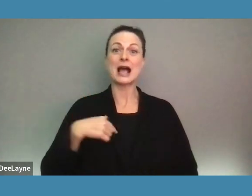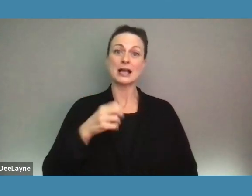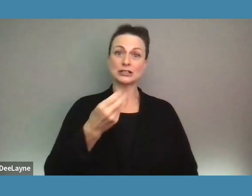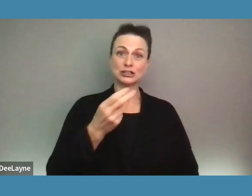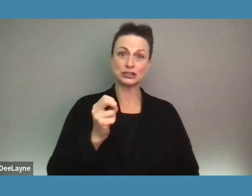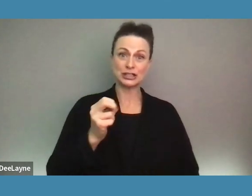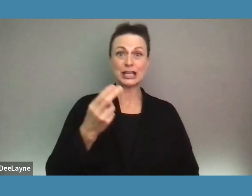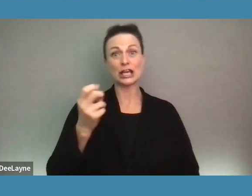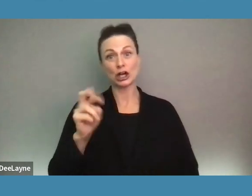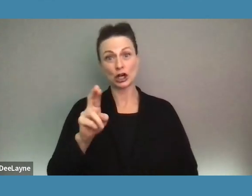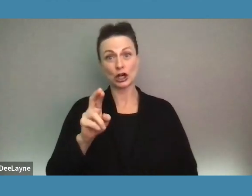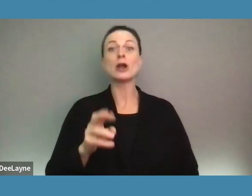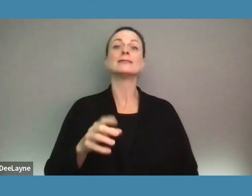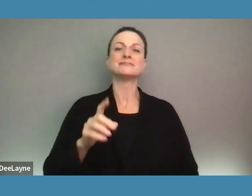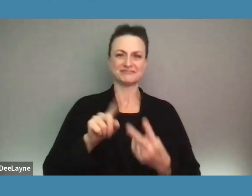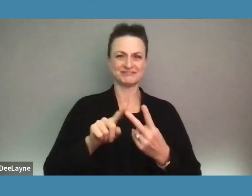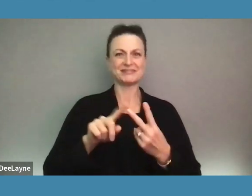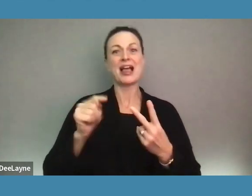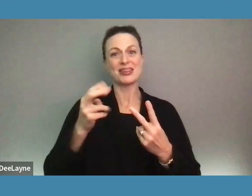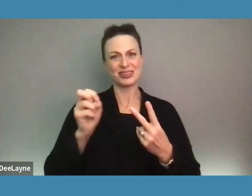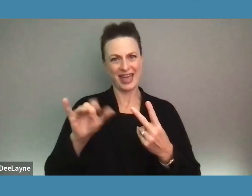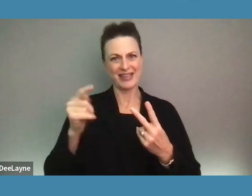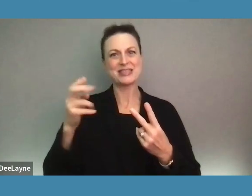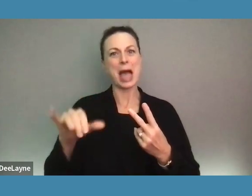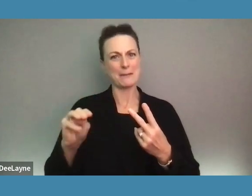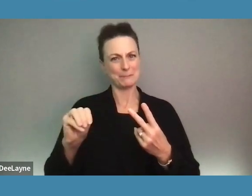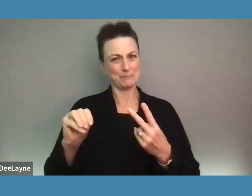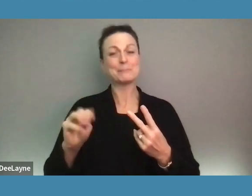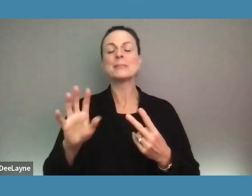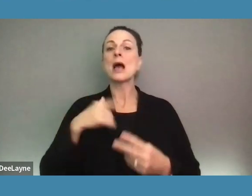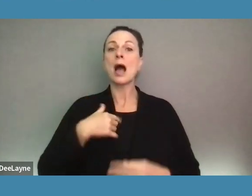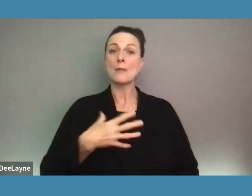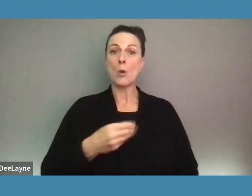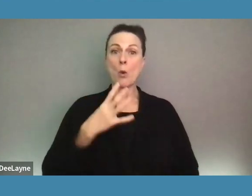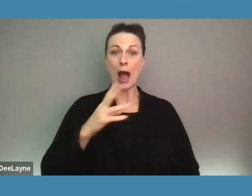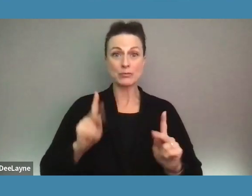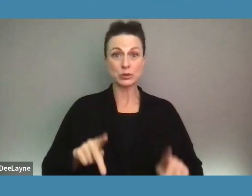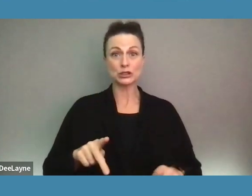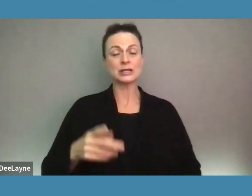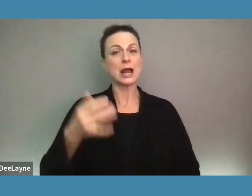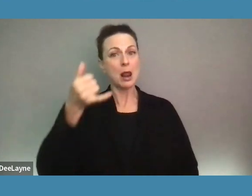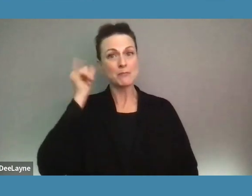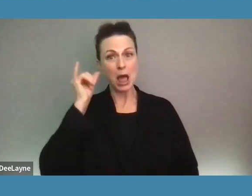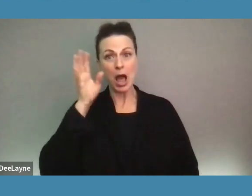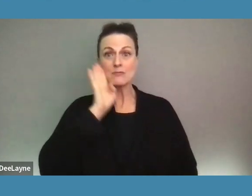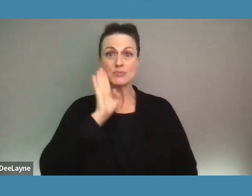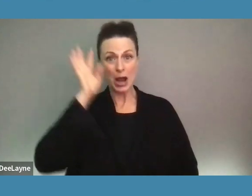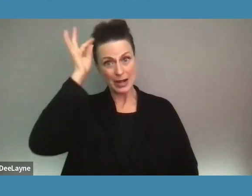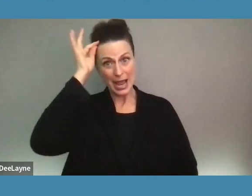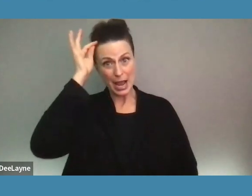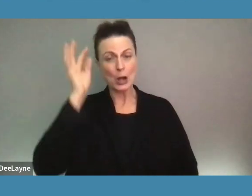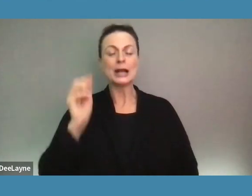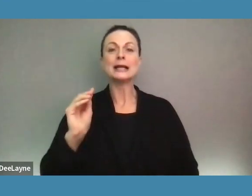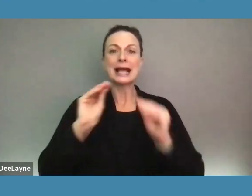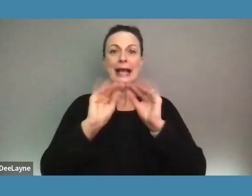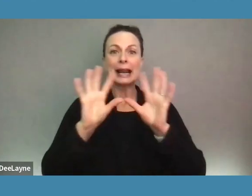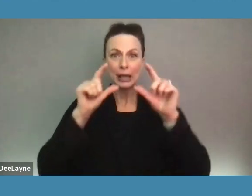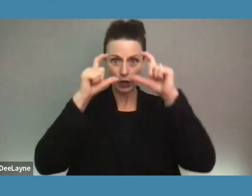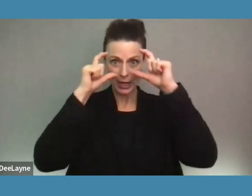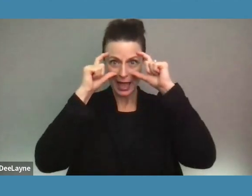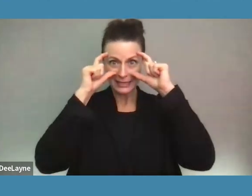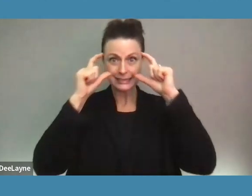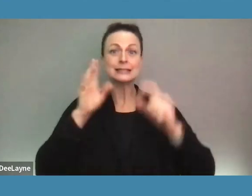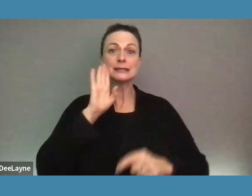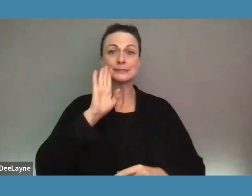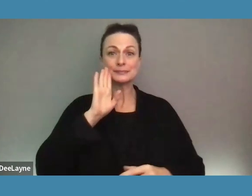them pronouns. I'm a white person with blonde and brown hair, wearing clear glasses and a beige shirt. And